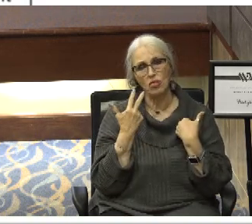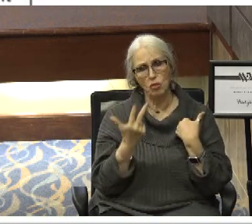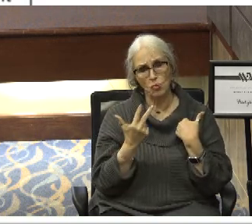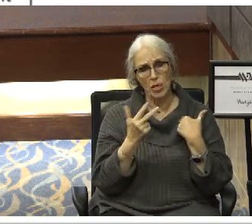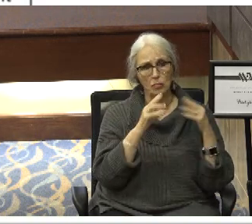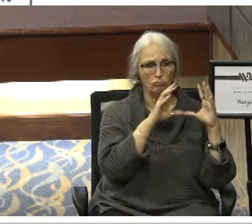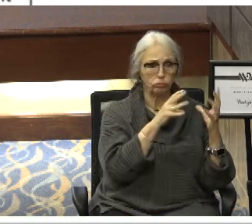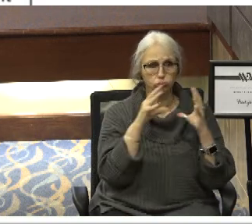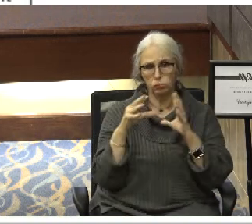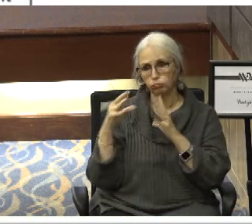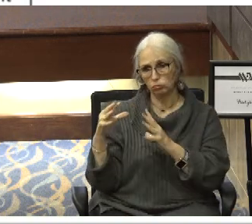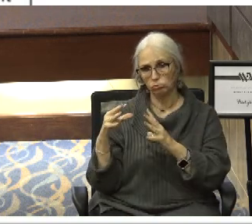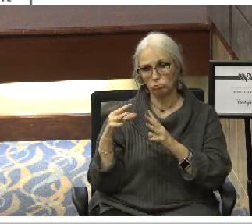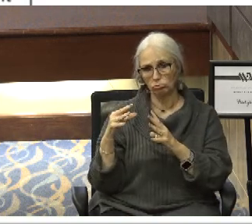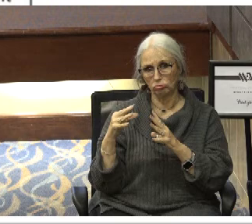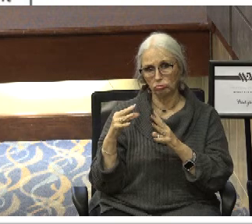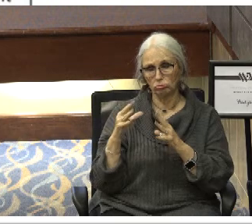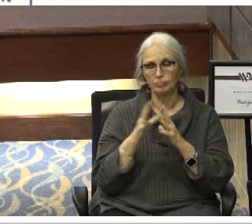scenarios.